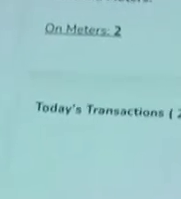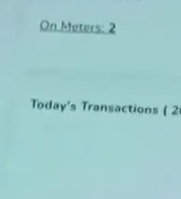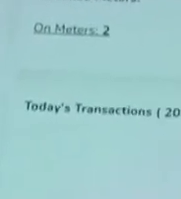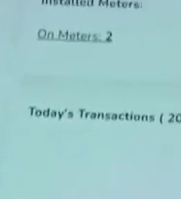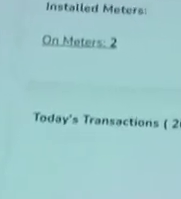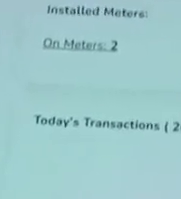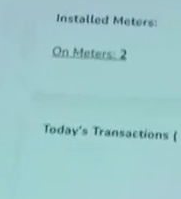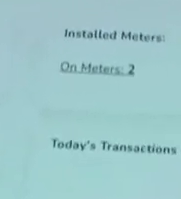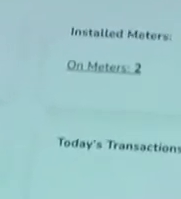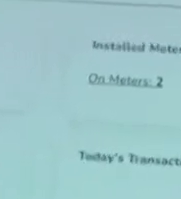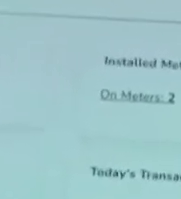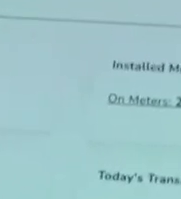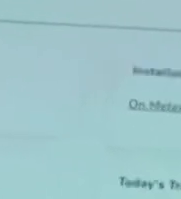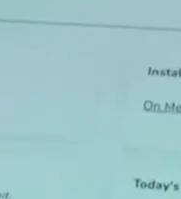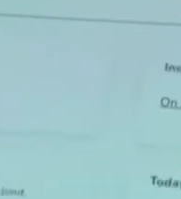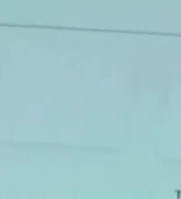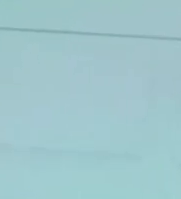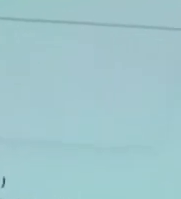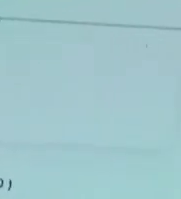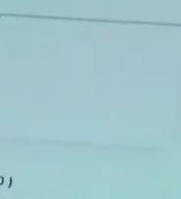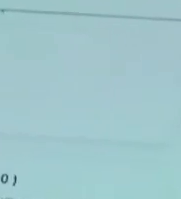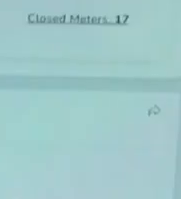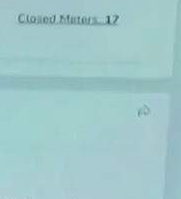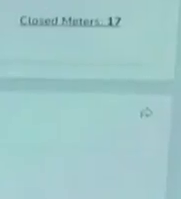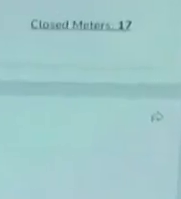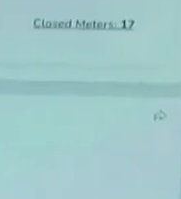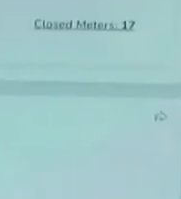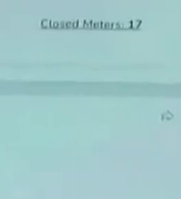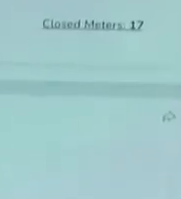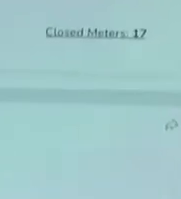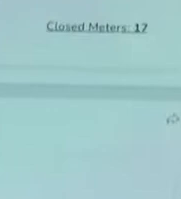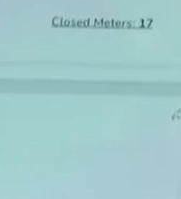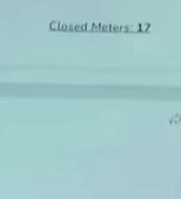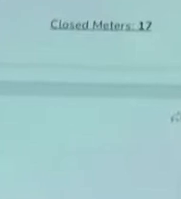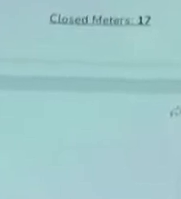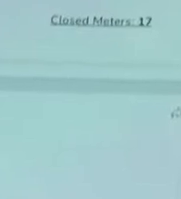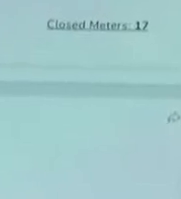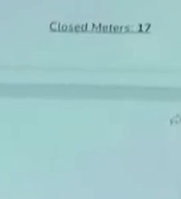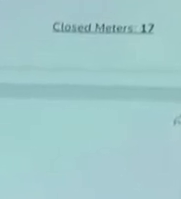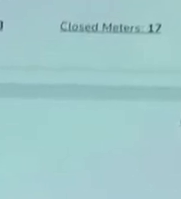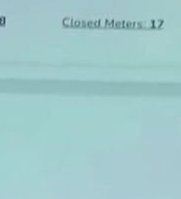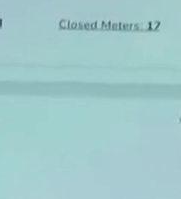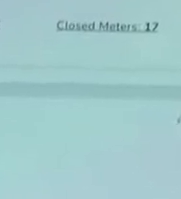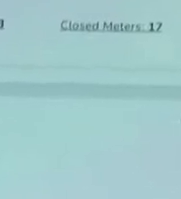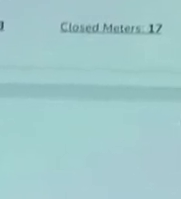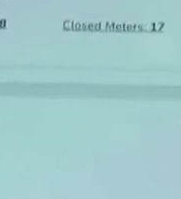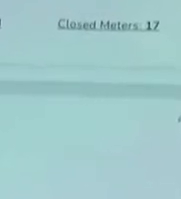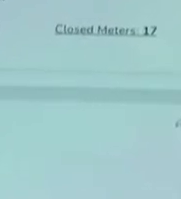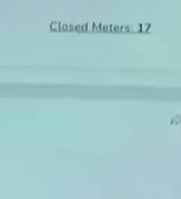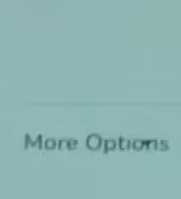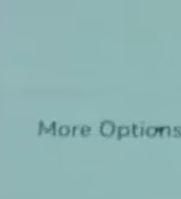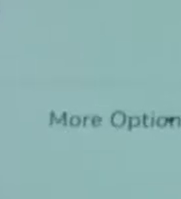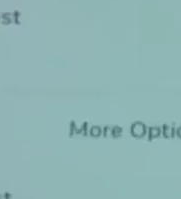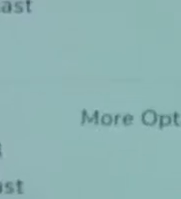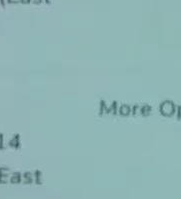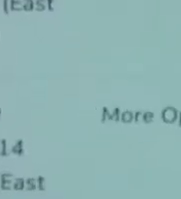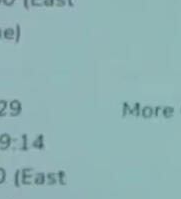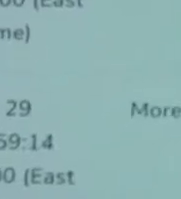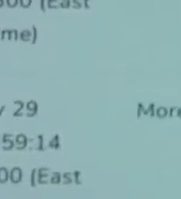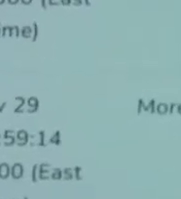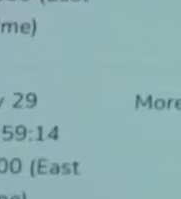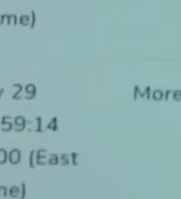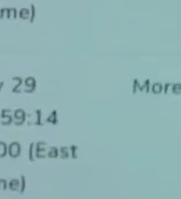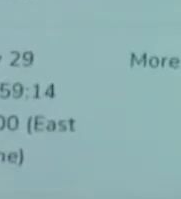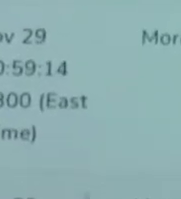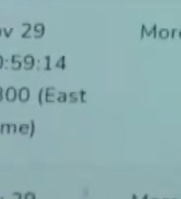revenues. This includes those that want hassle-free billing or invoicing and collection of water and power bills for their